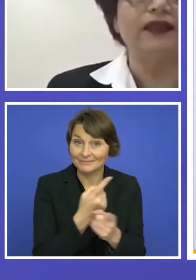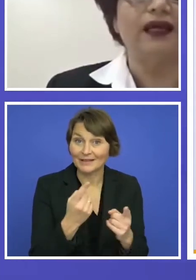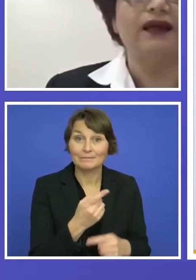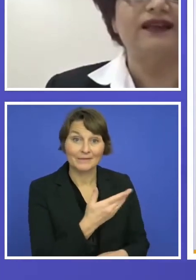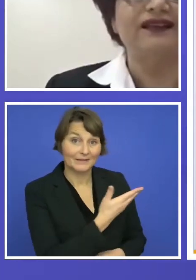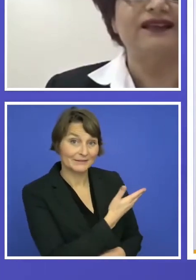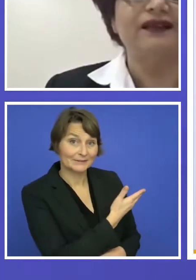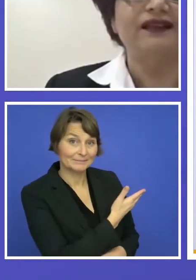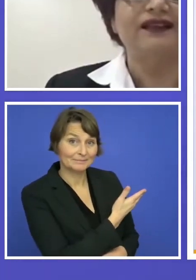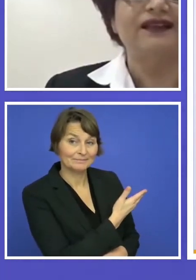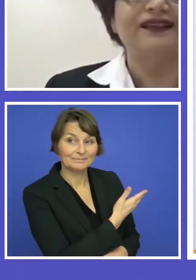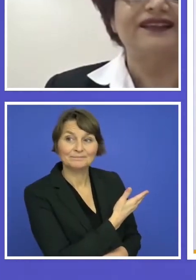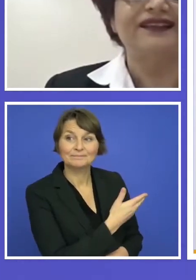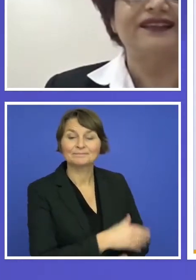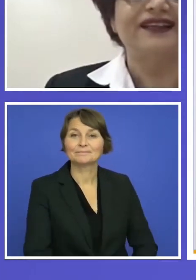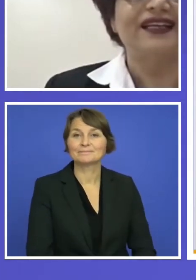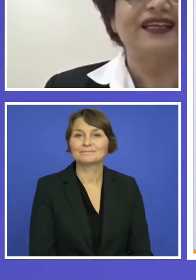is one.